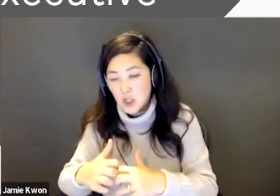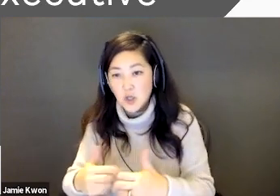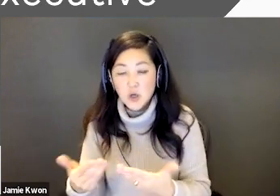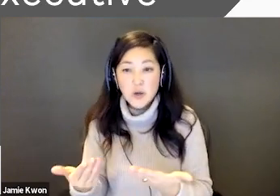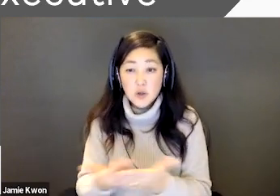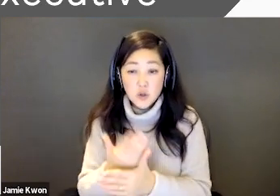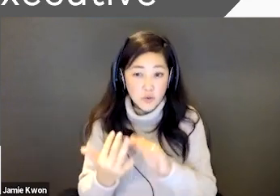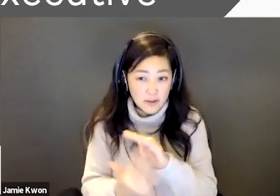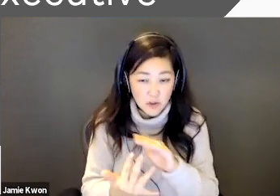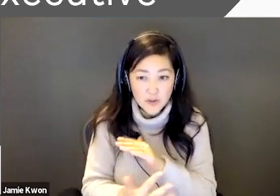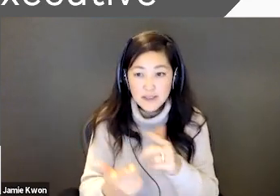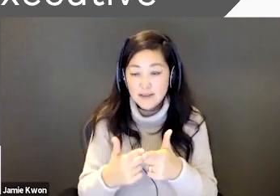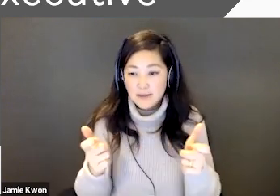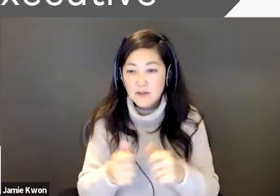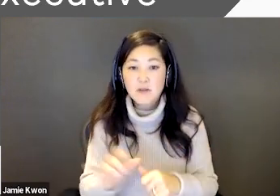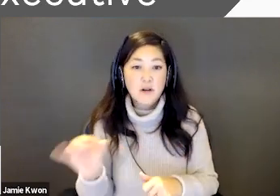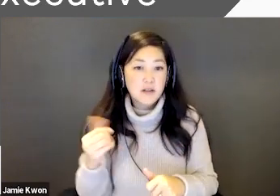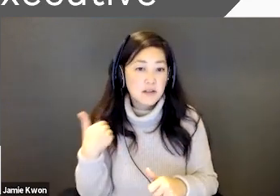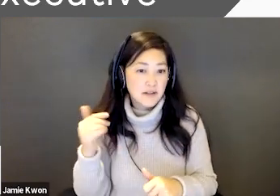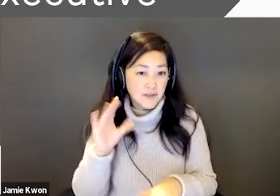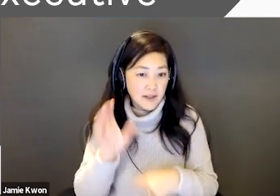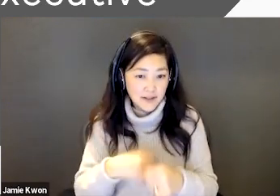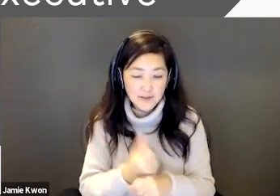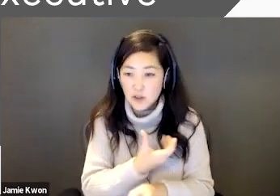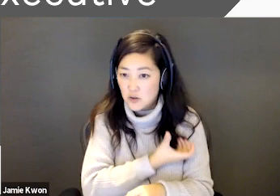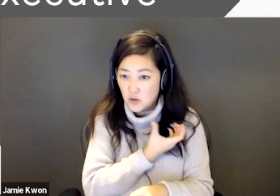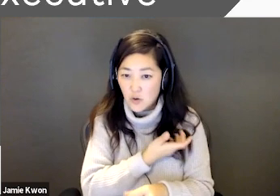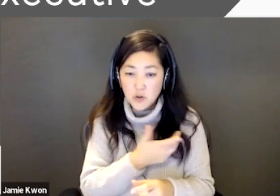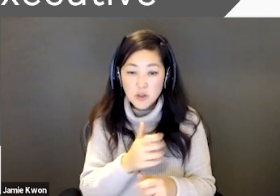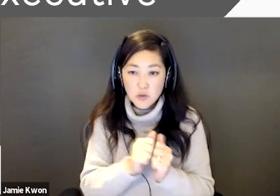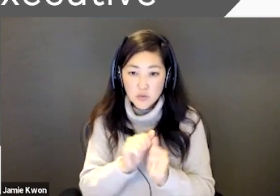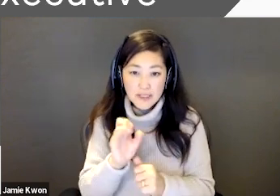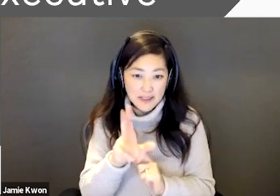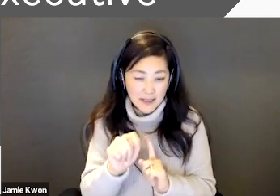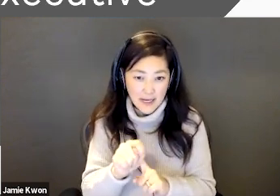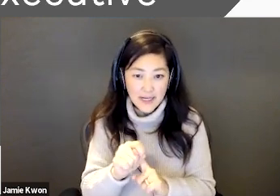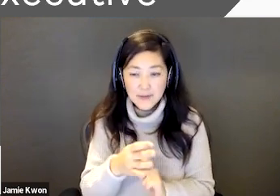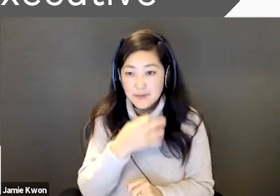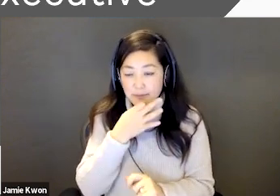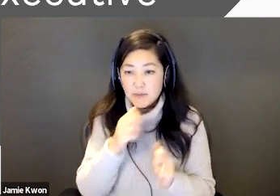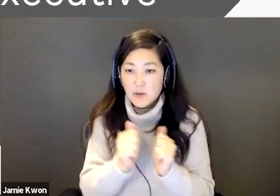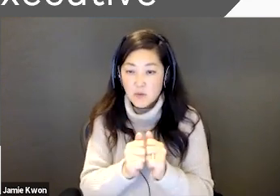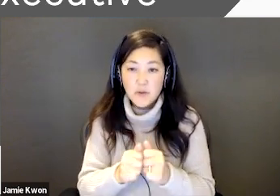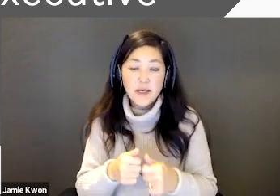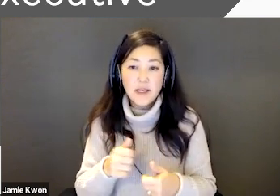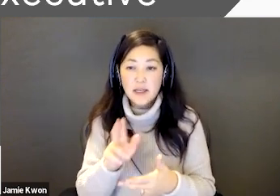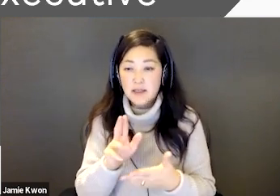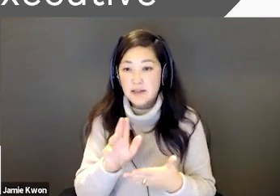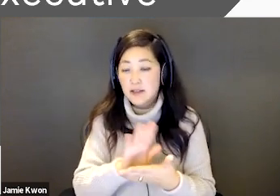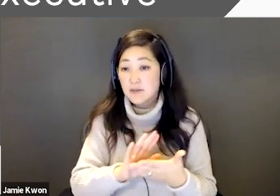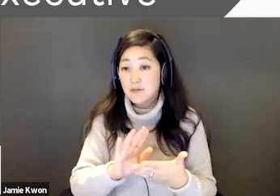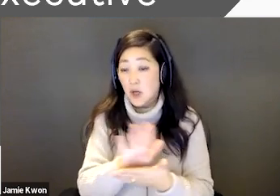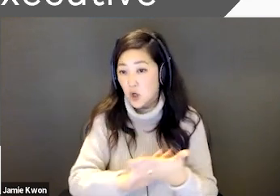learners. I also bring 5 years of coaching experience to my role in ACT, with expertise in helping post-secondary students